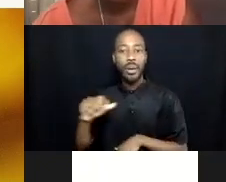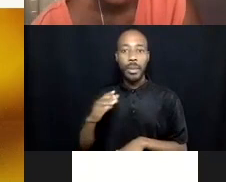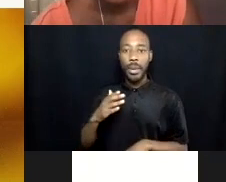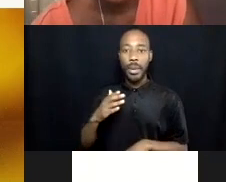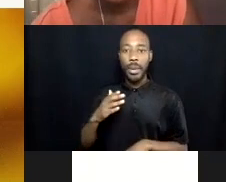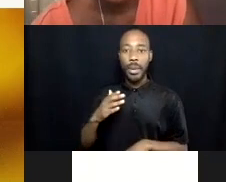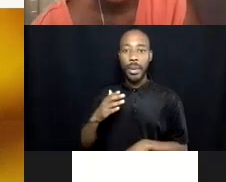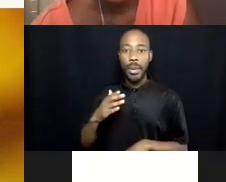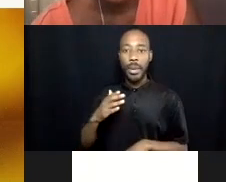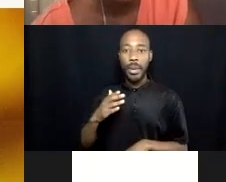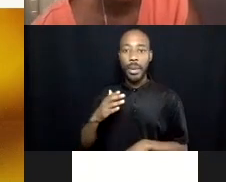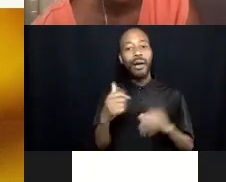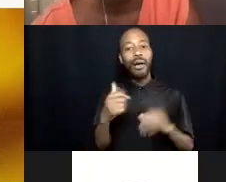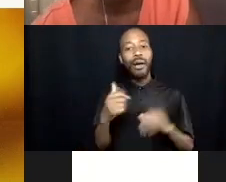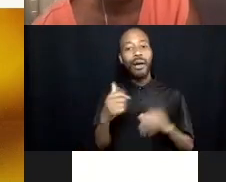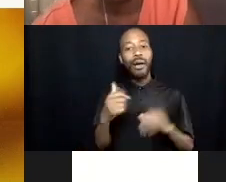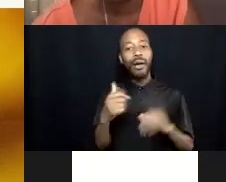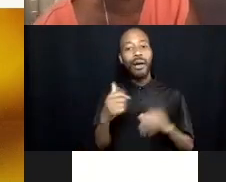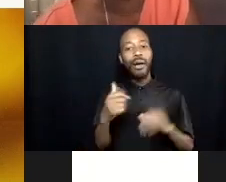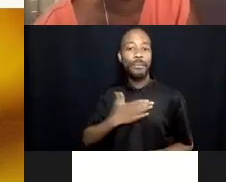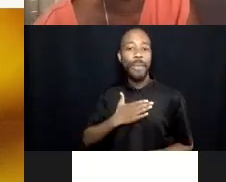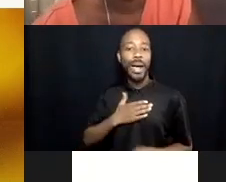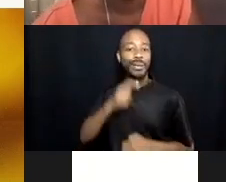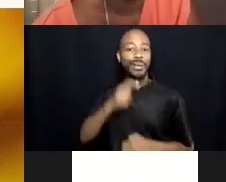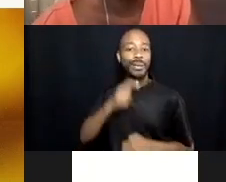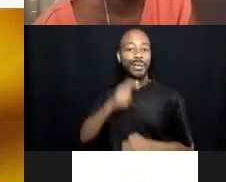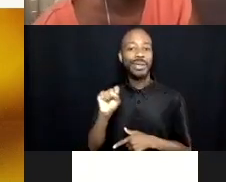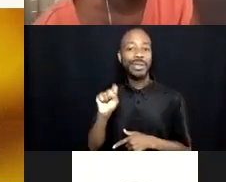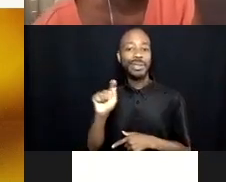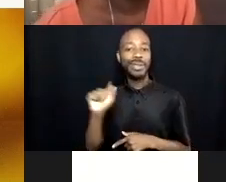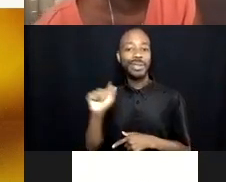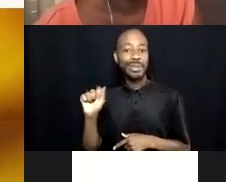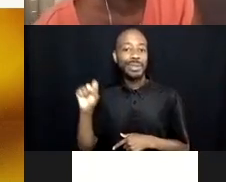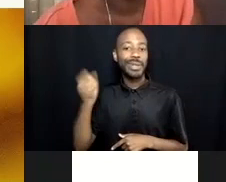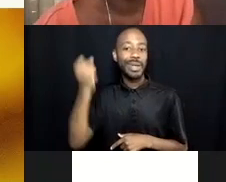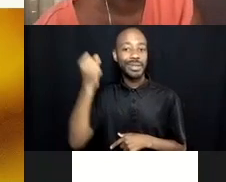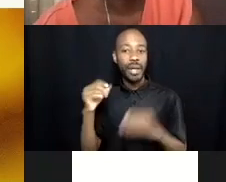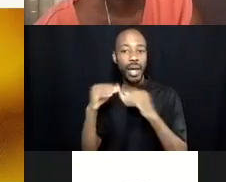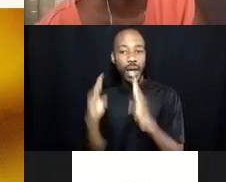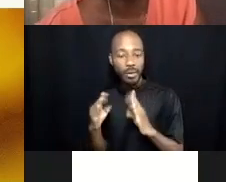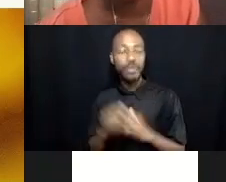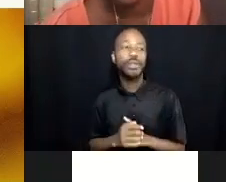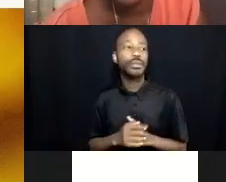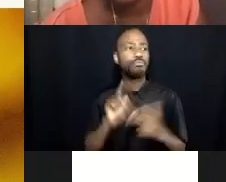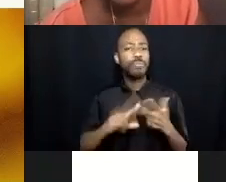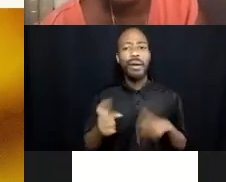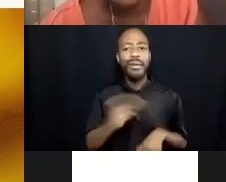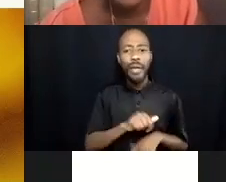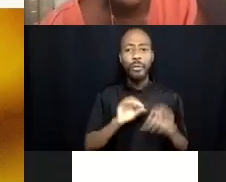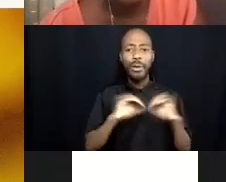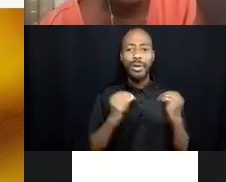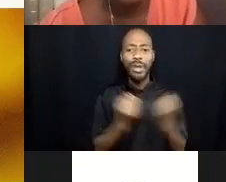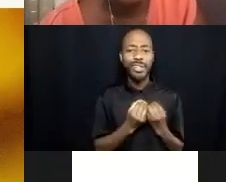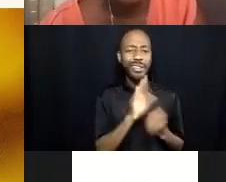House. There's another organization. It is a I don't remember the name of them,